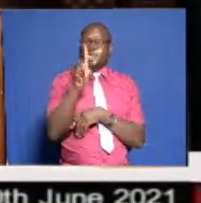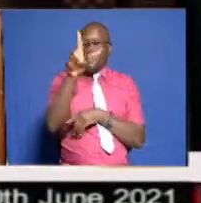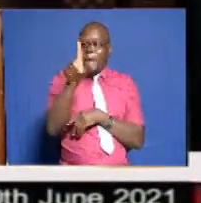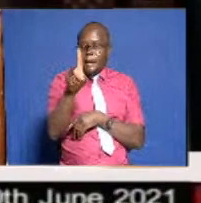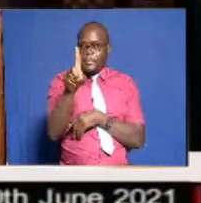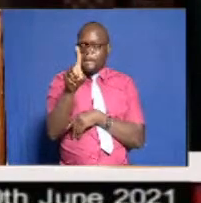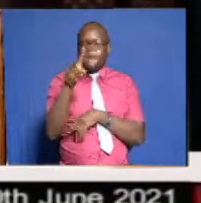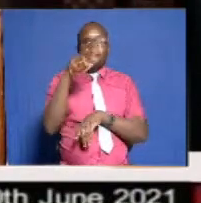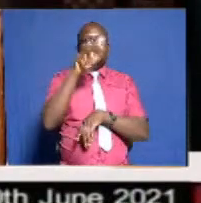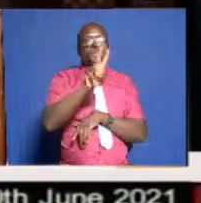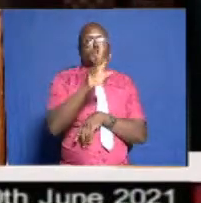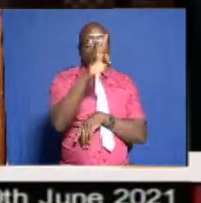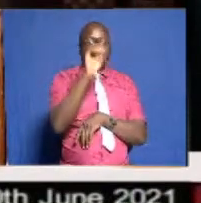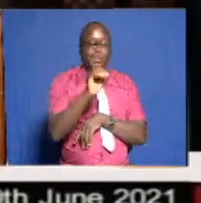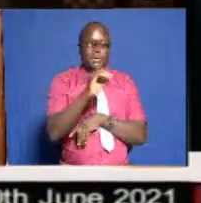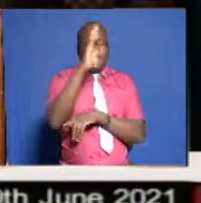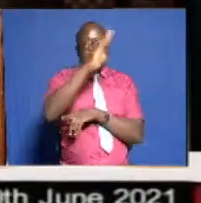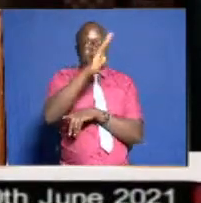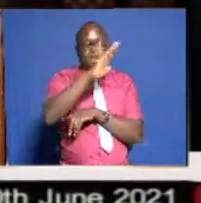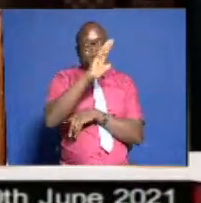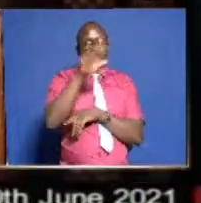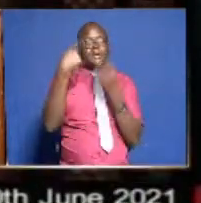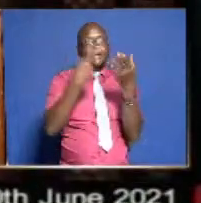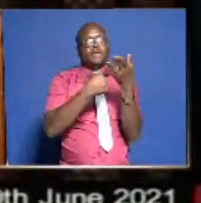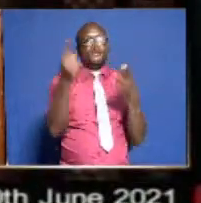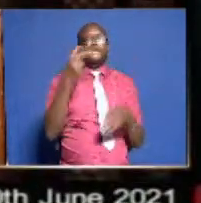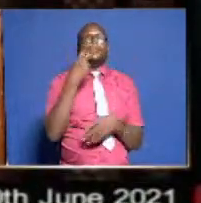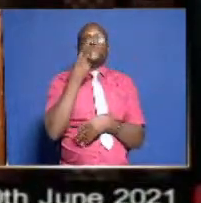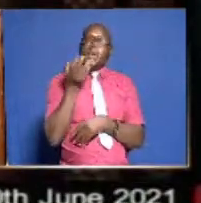2021 at 2:30 p.m.